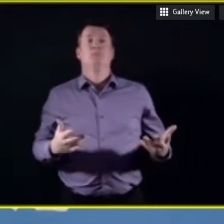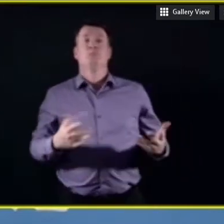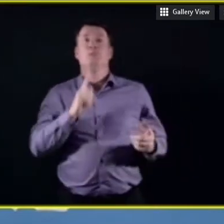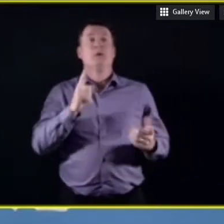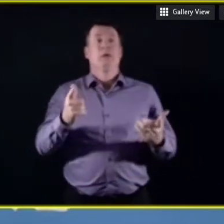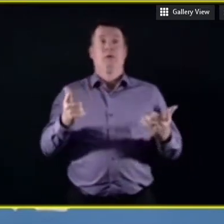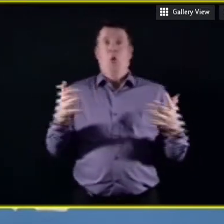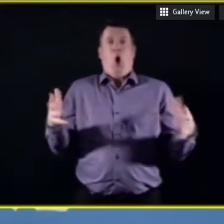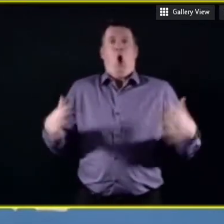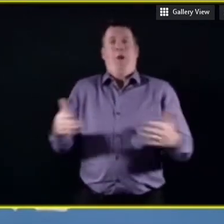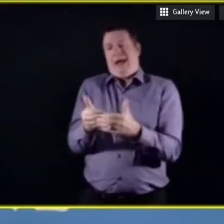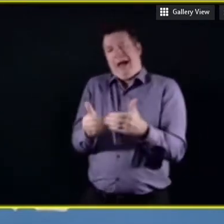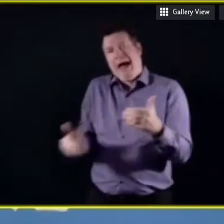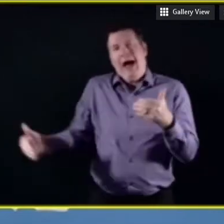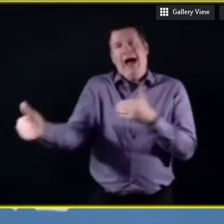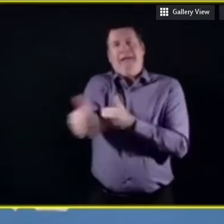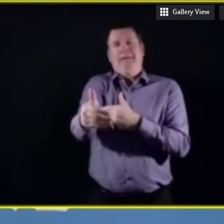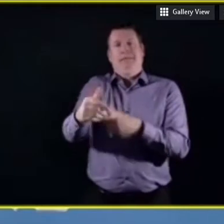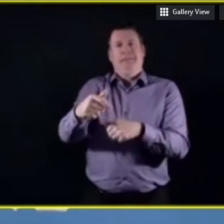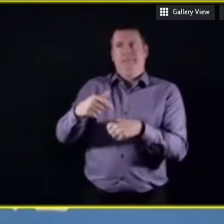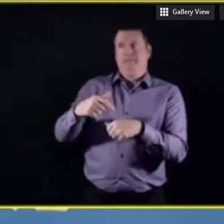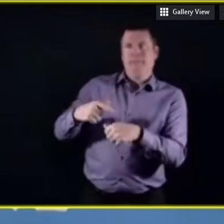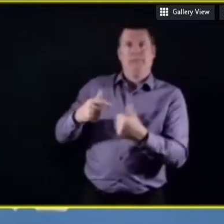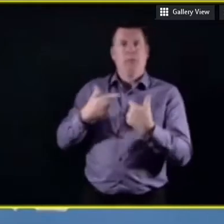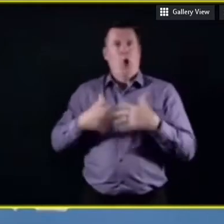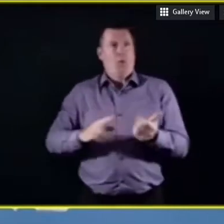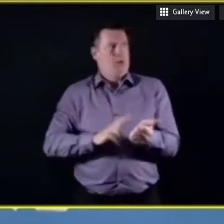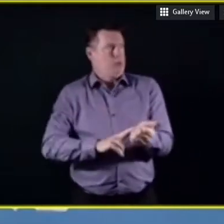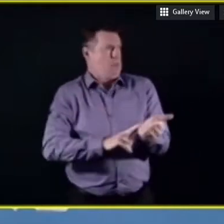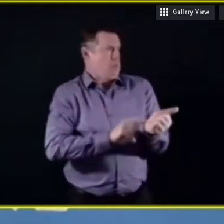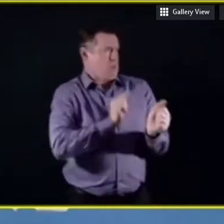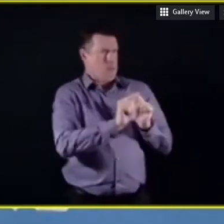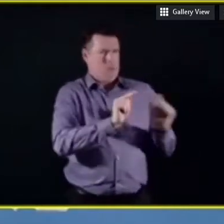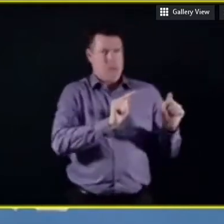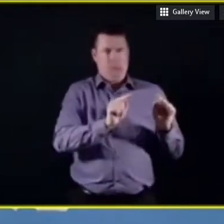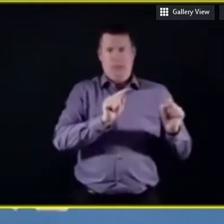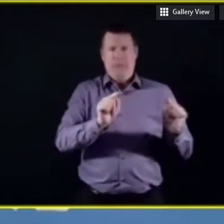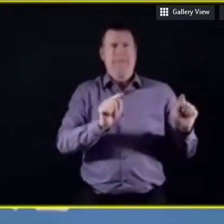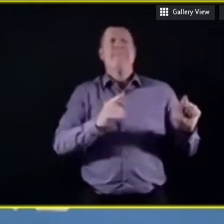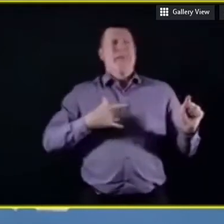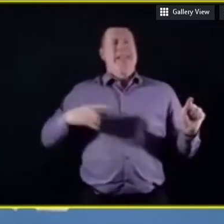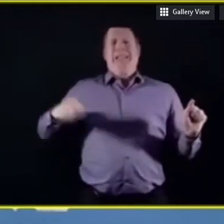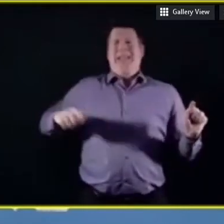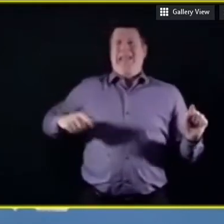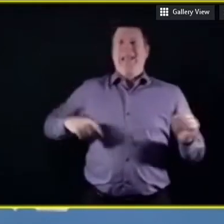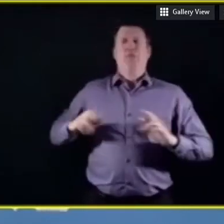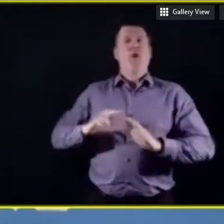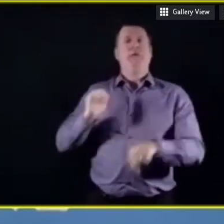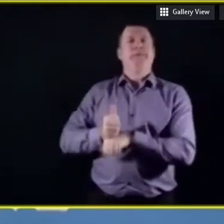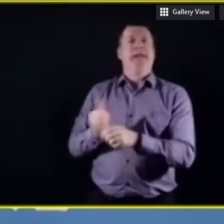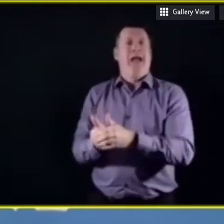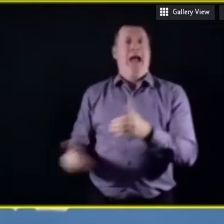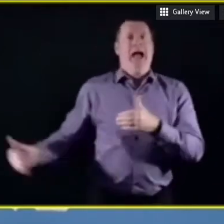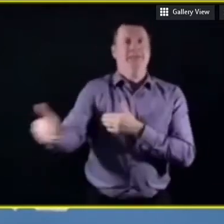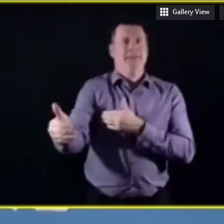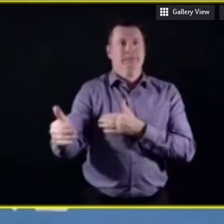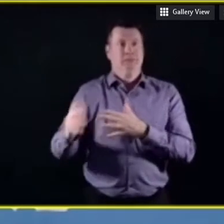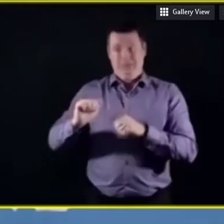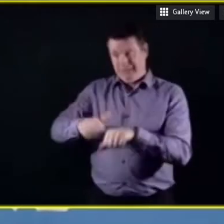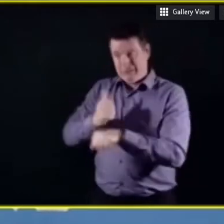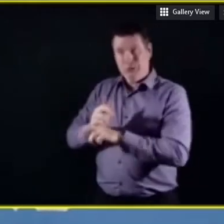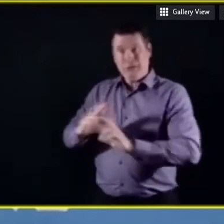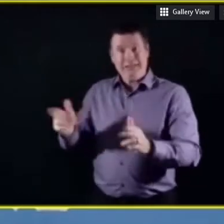to fruition within a week, and I certainly want to thank the staff at Clinton Medical Associates, whose property we're using to do this,